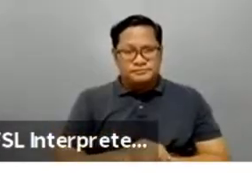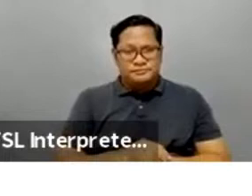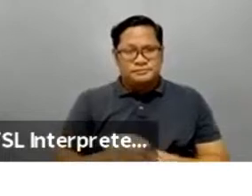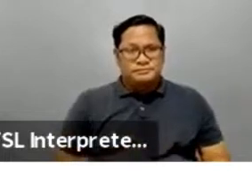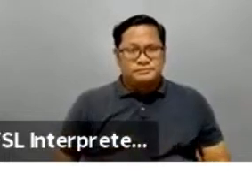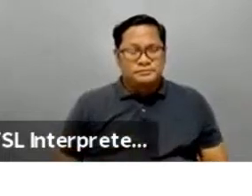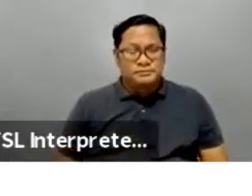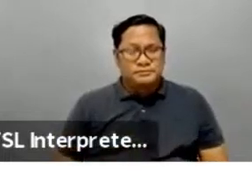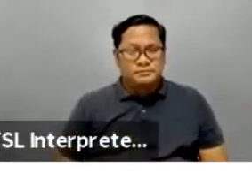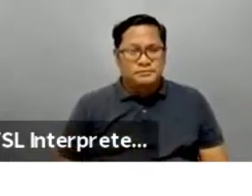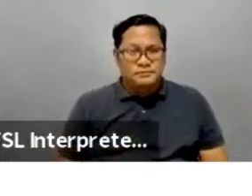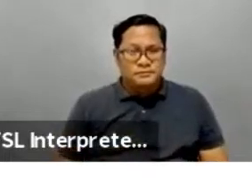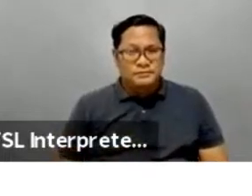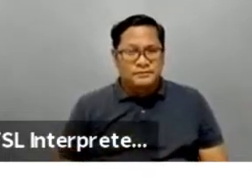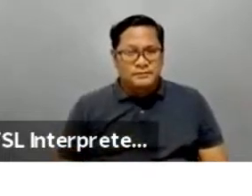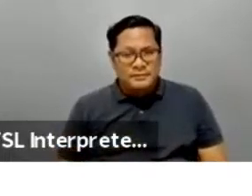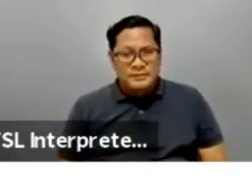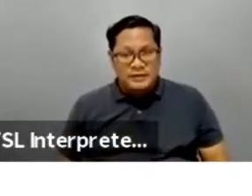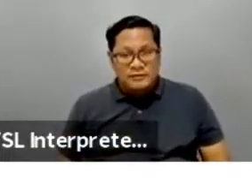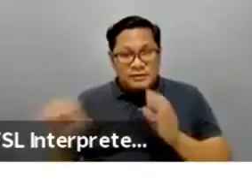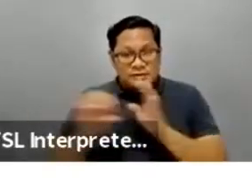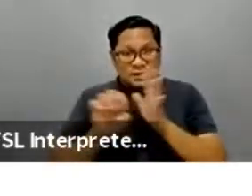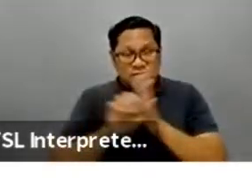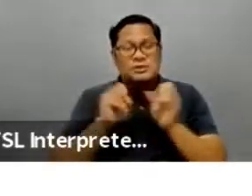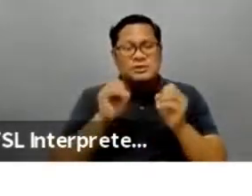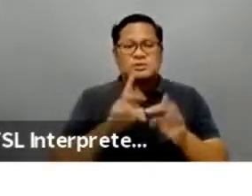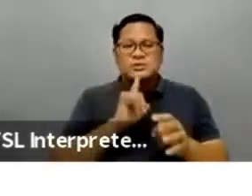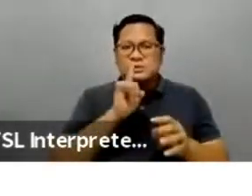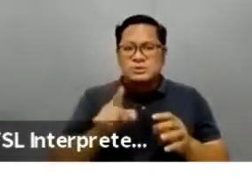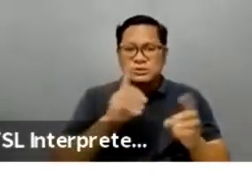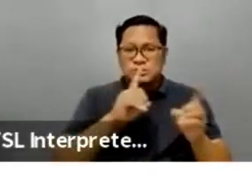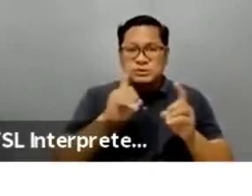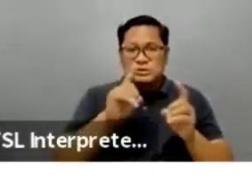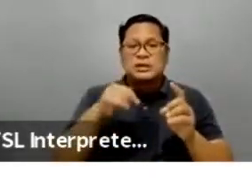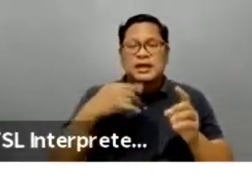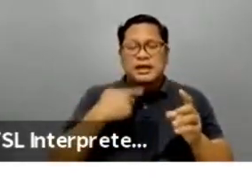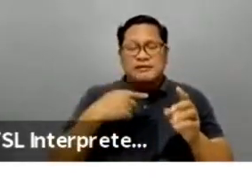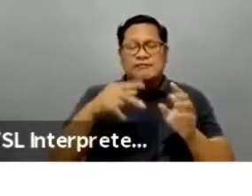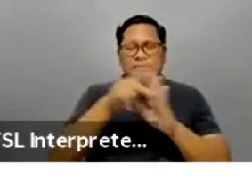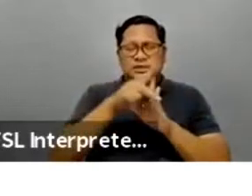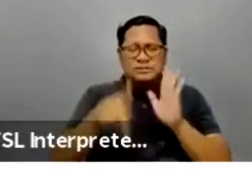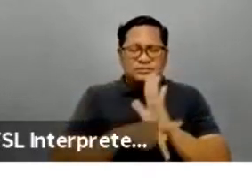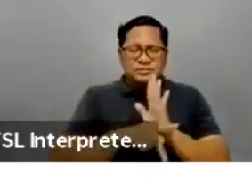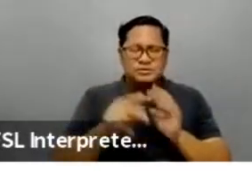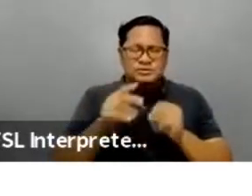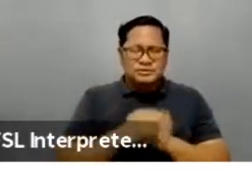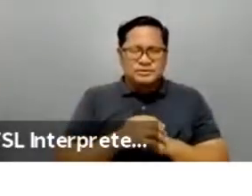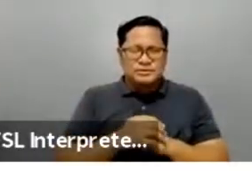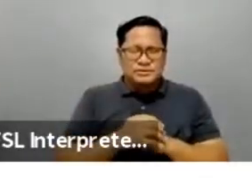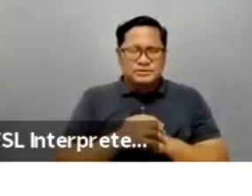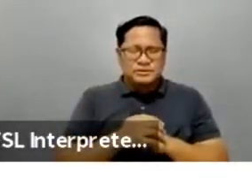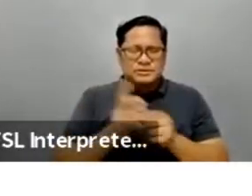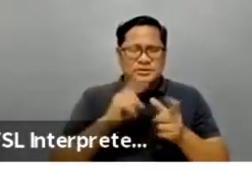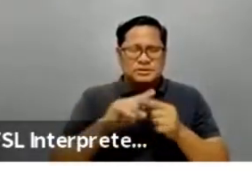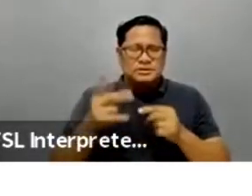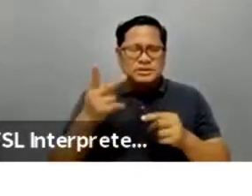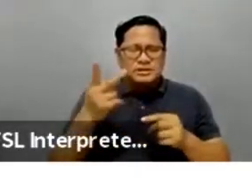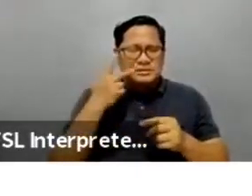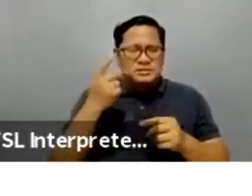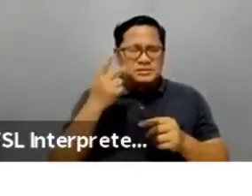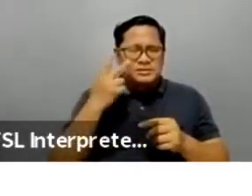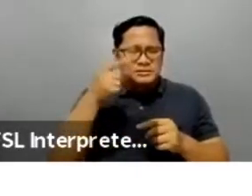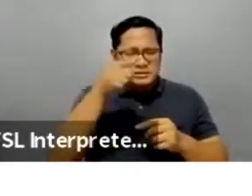Then if we were to do that, just some principles, and I got this, from this professor from